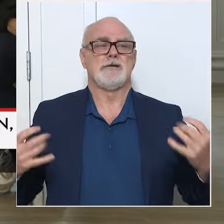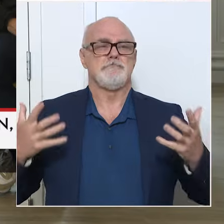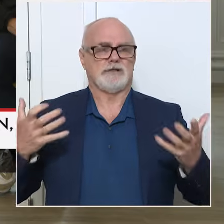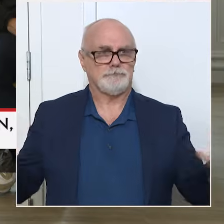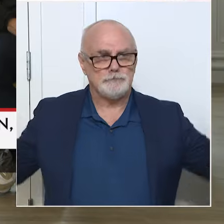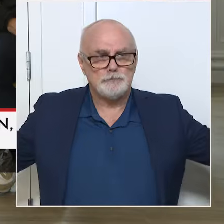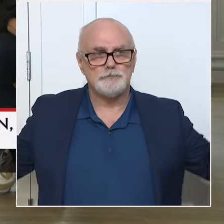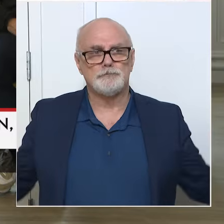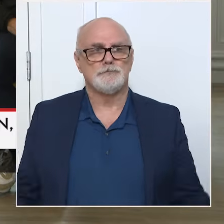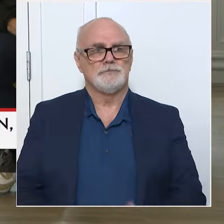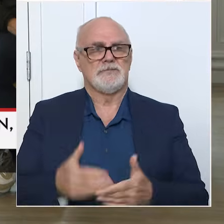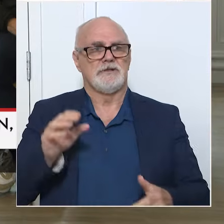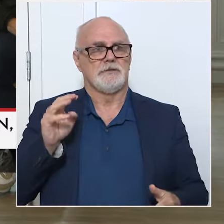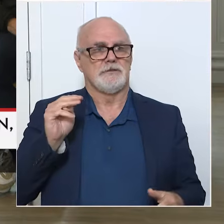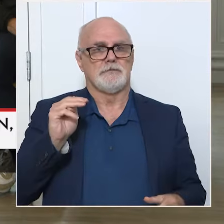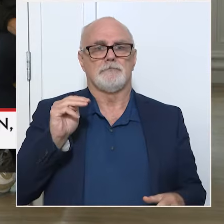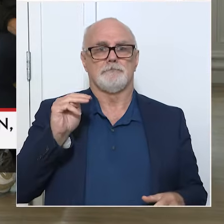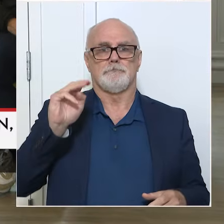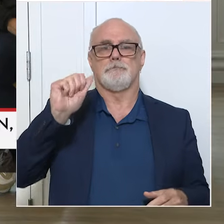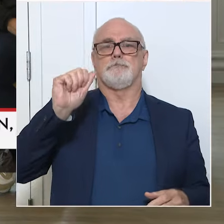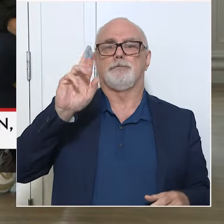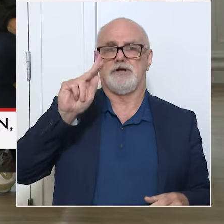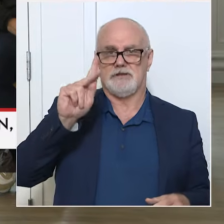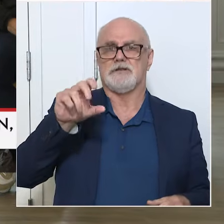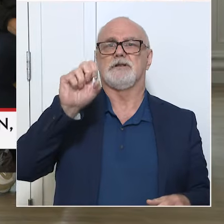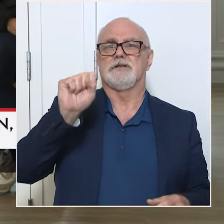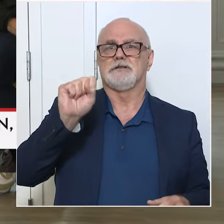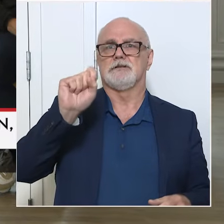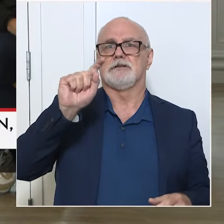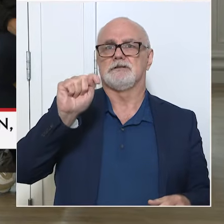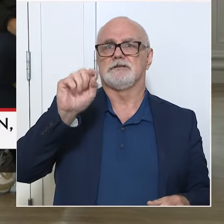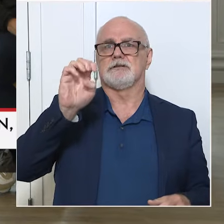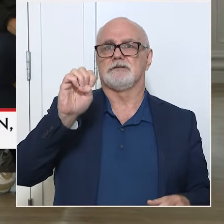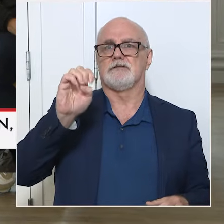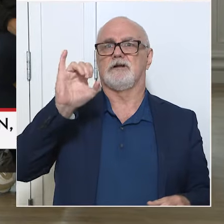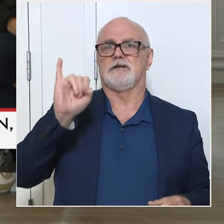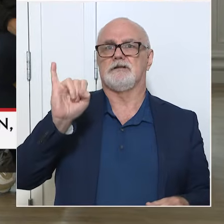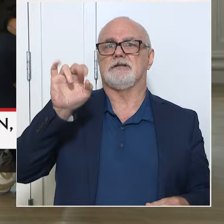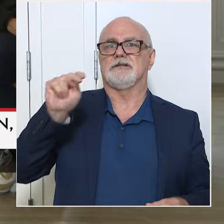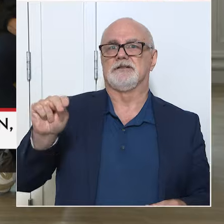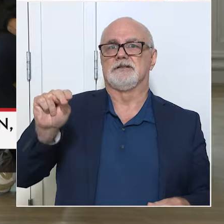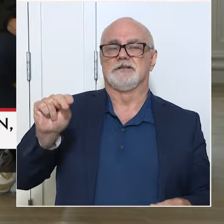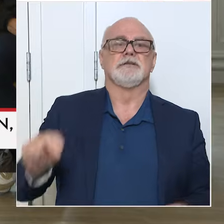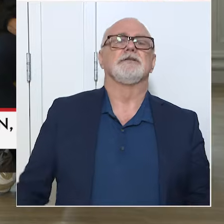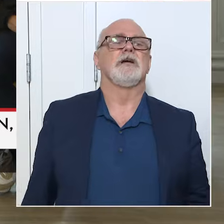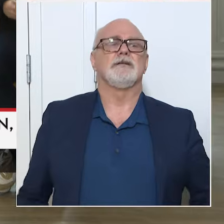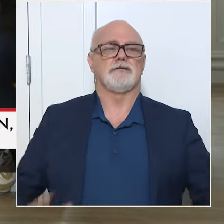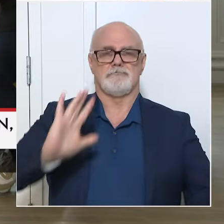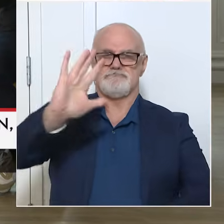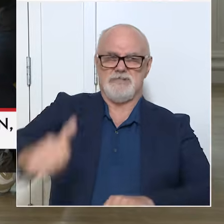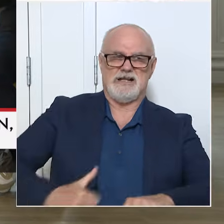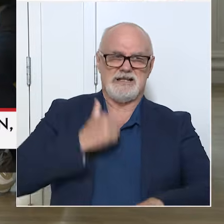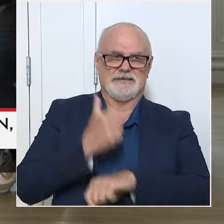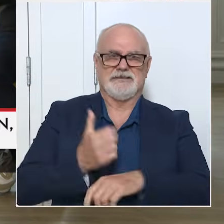introduce Mark Stein, founder and senior partner of Matters Graph.